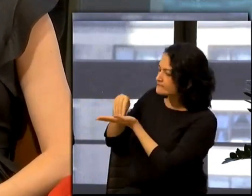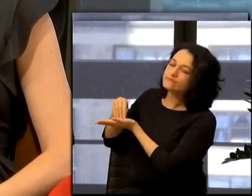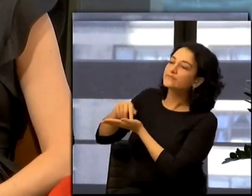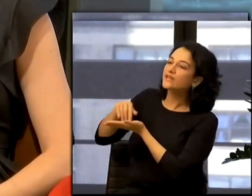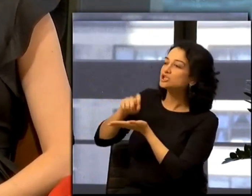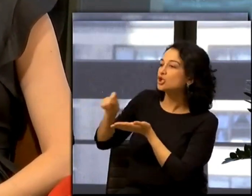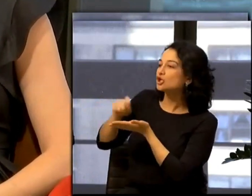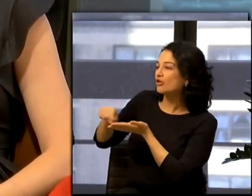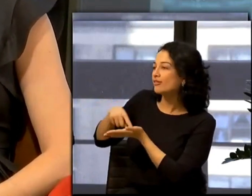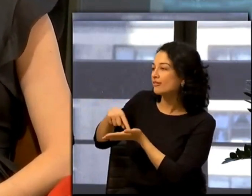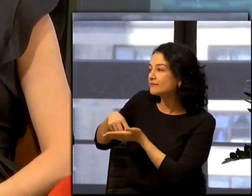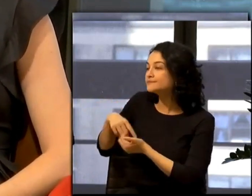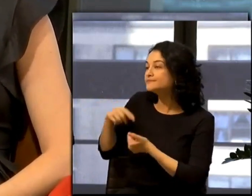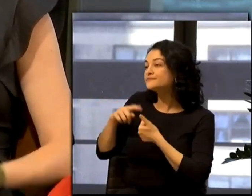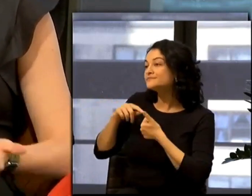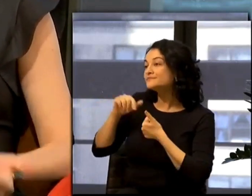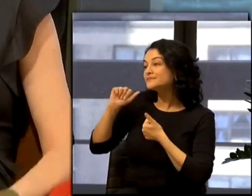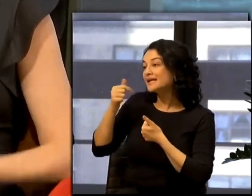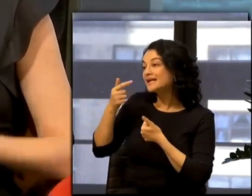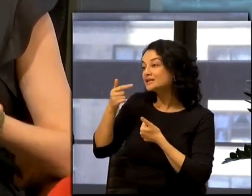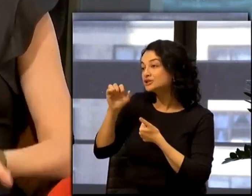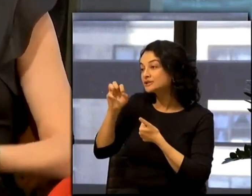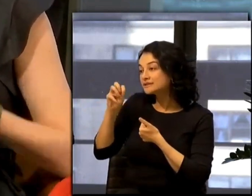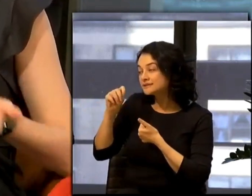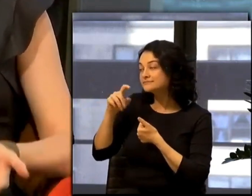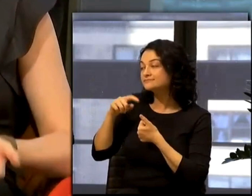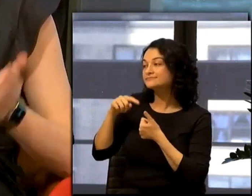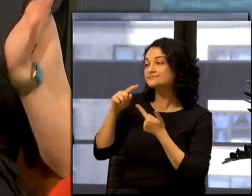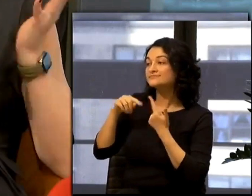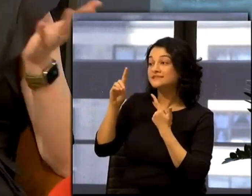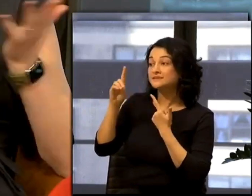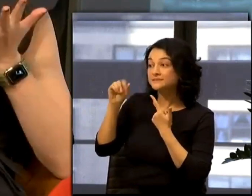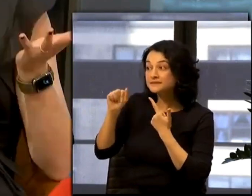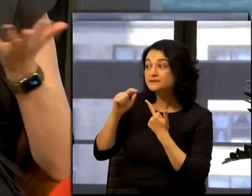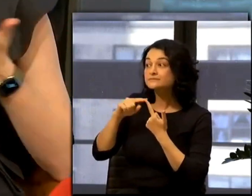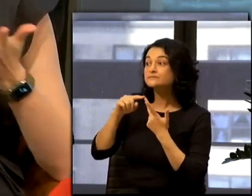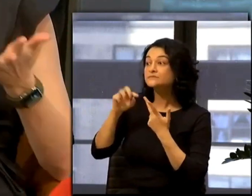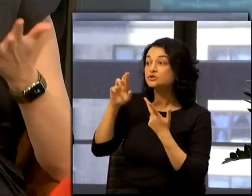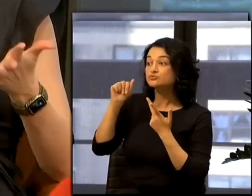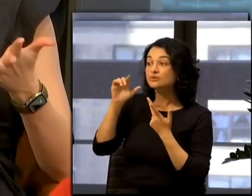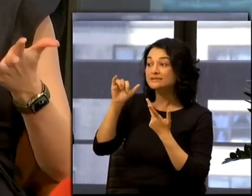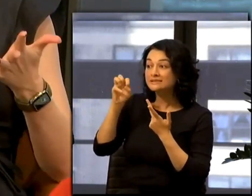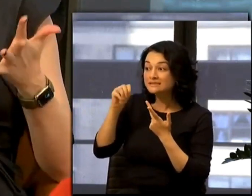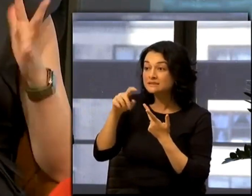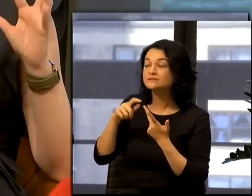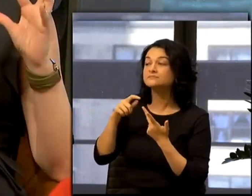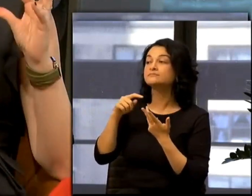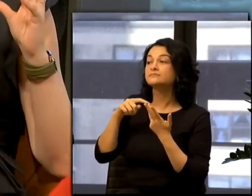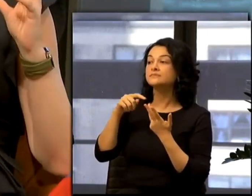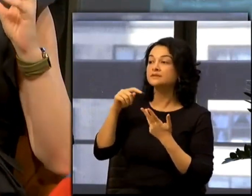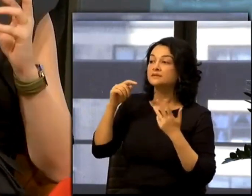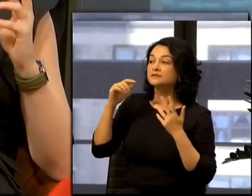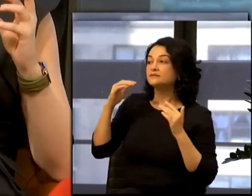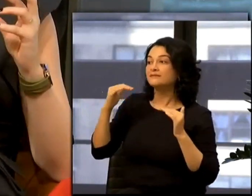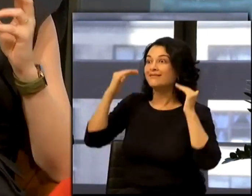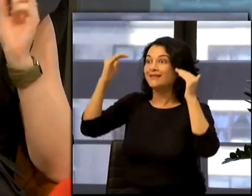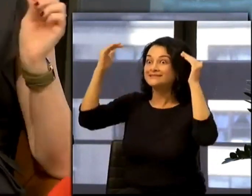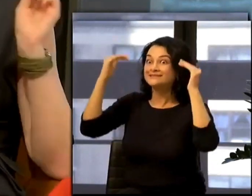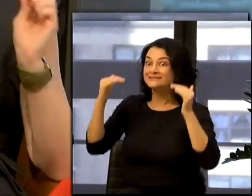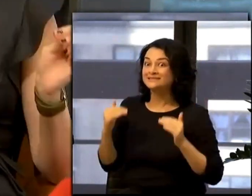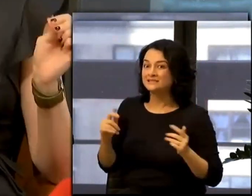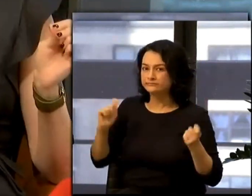We've got racism, classism, homophobia, transphobia, xenophobia, right? Patriarchy, all these systems, they